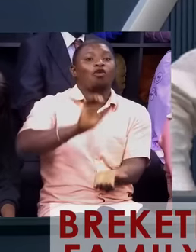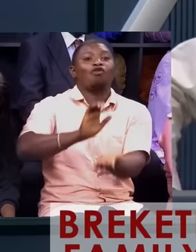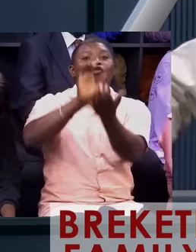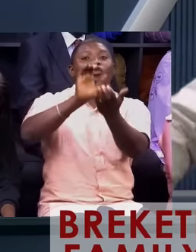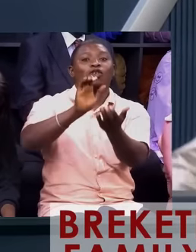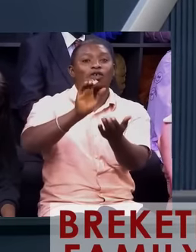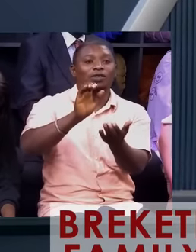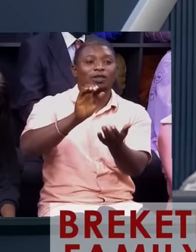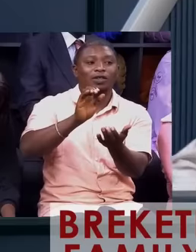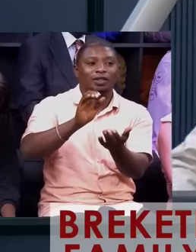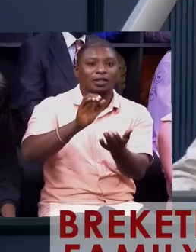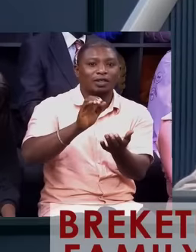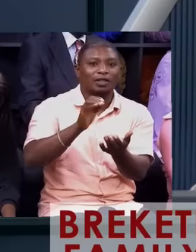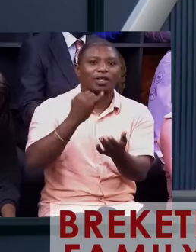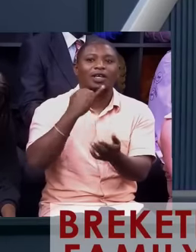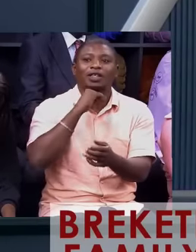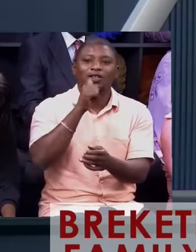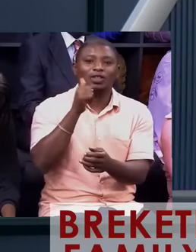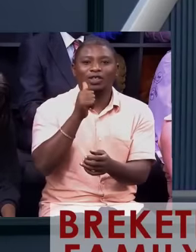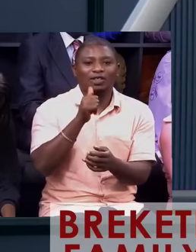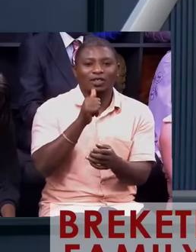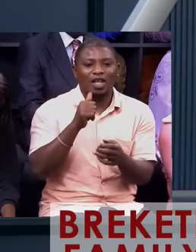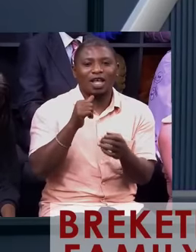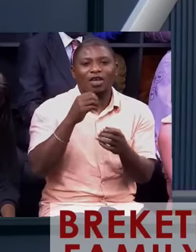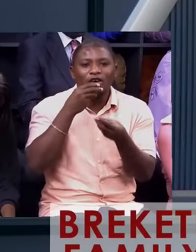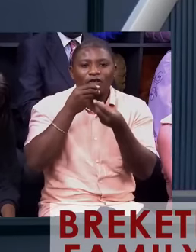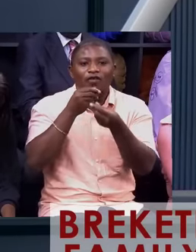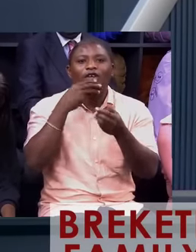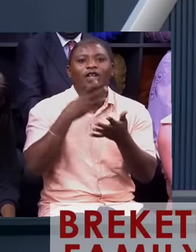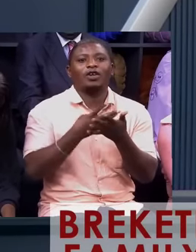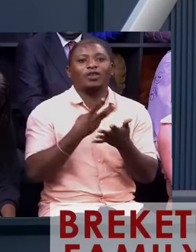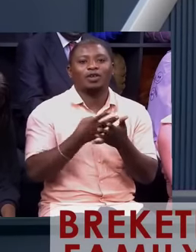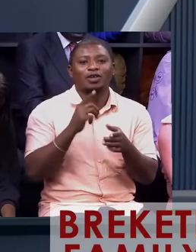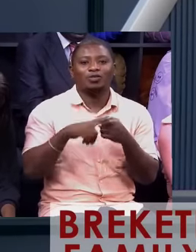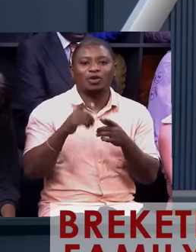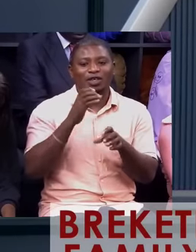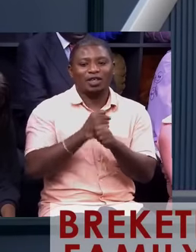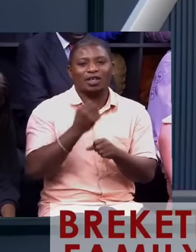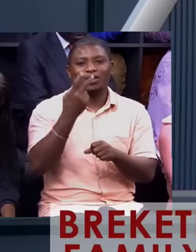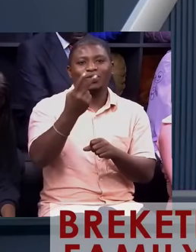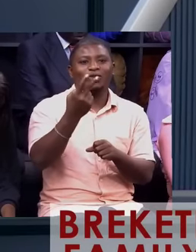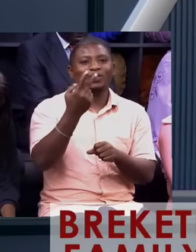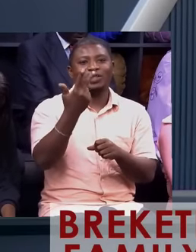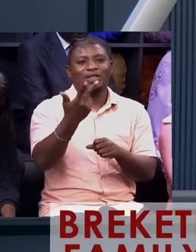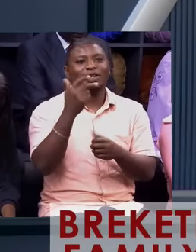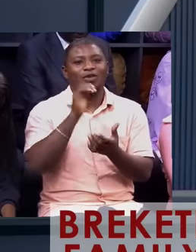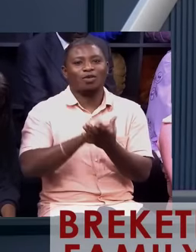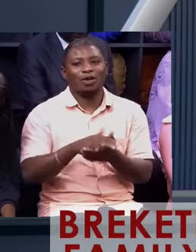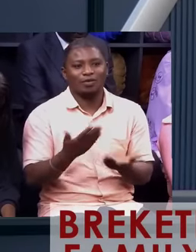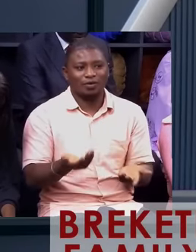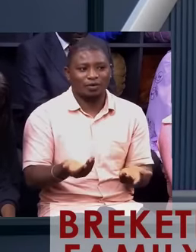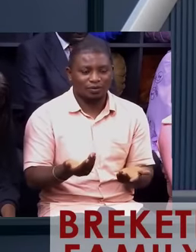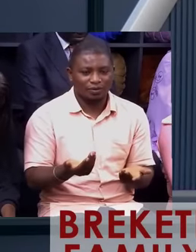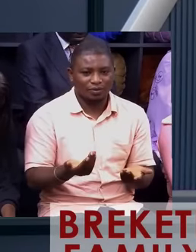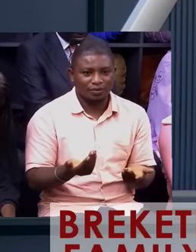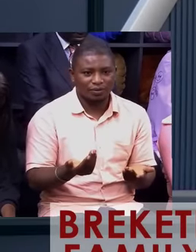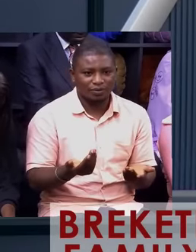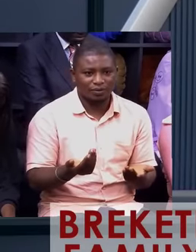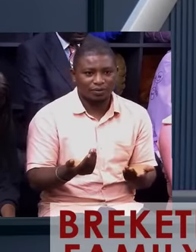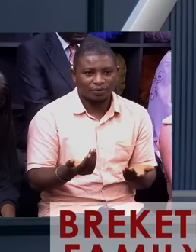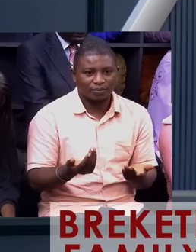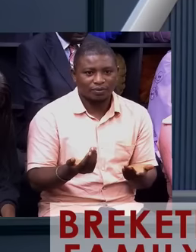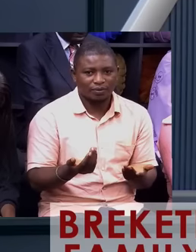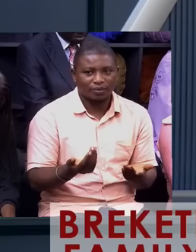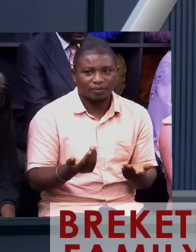it like L and rope so be the thing no say this America better pass